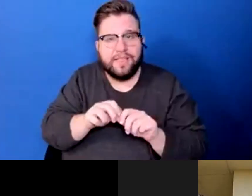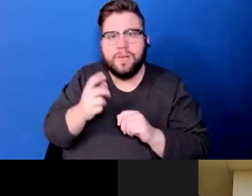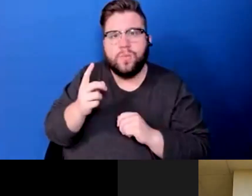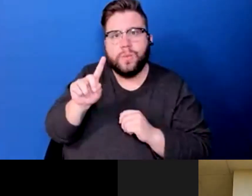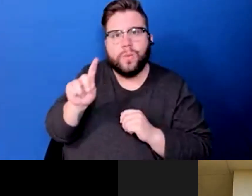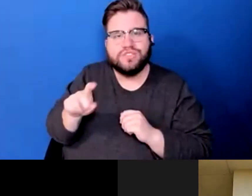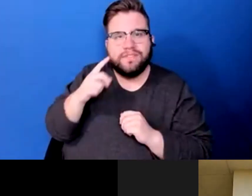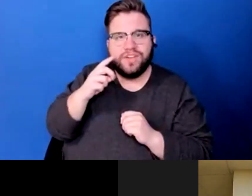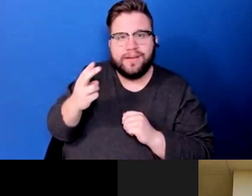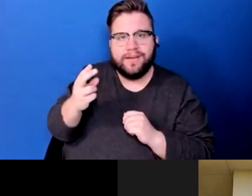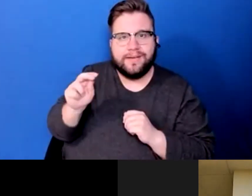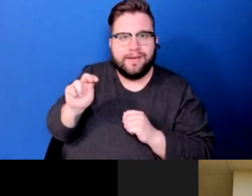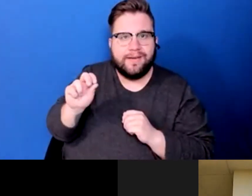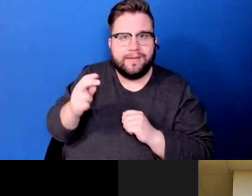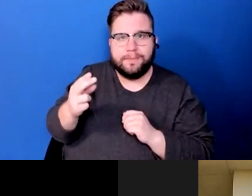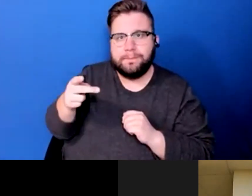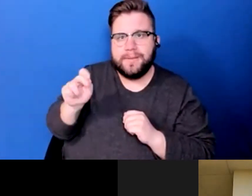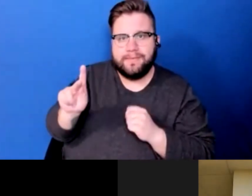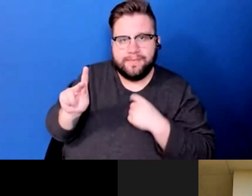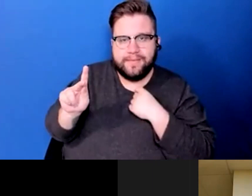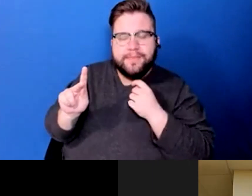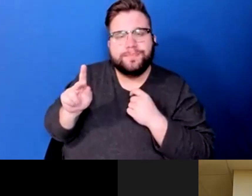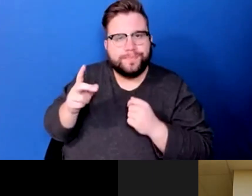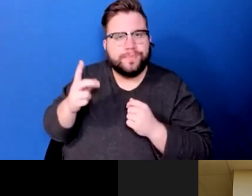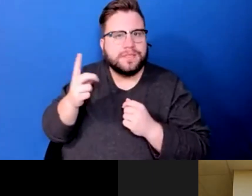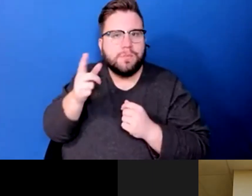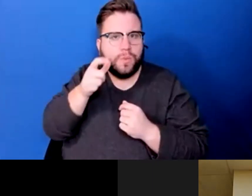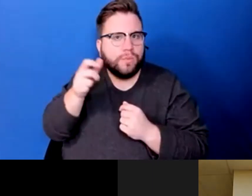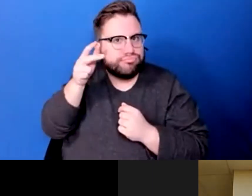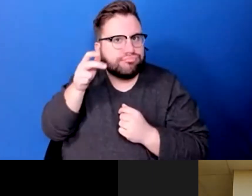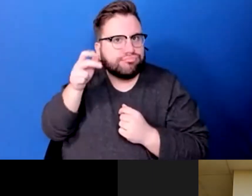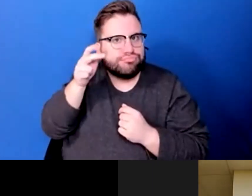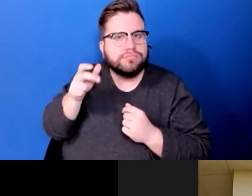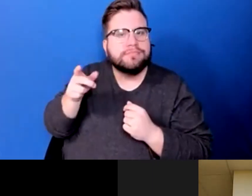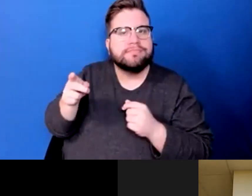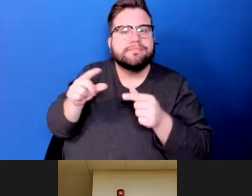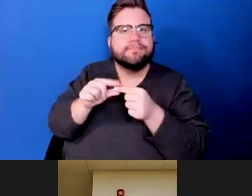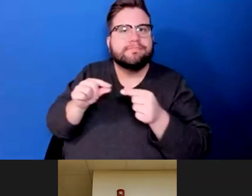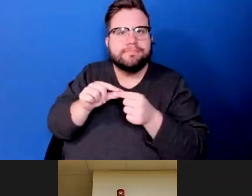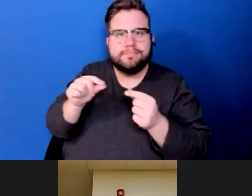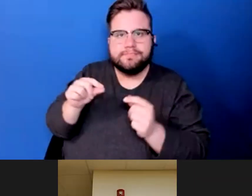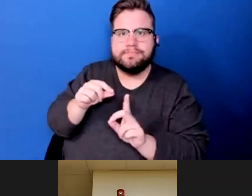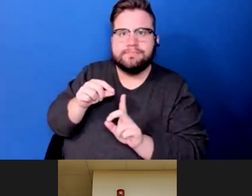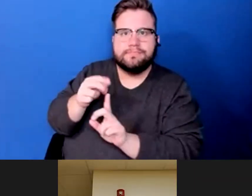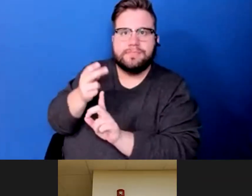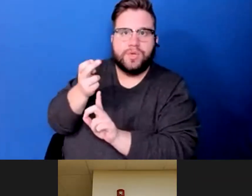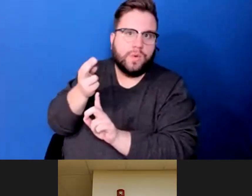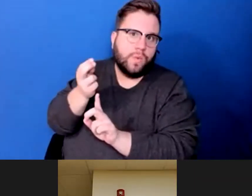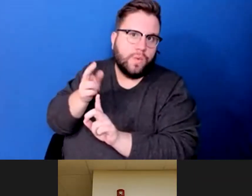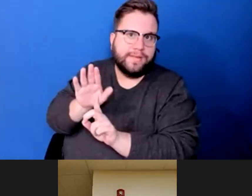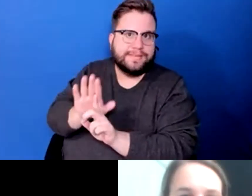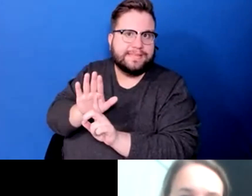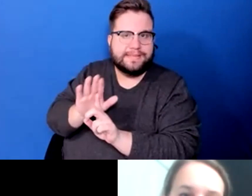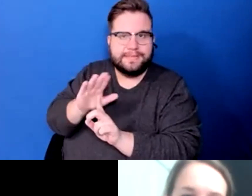Peck. One of the listeners noted that her child or his child